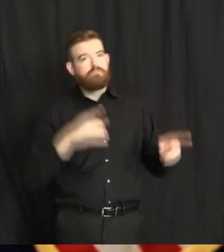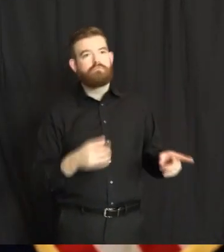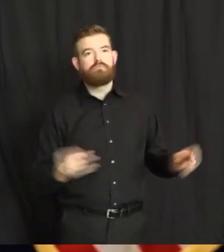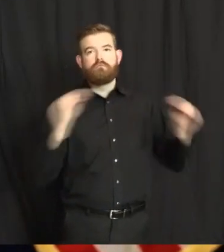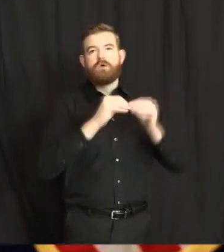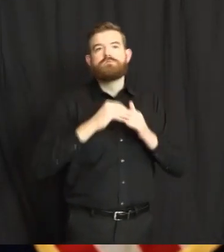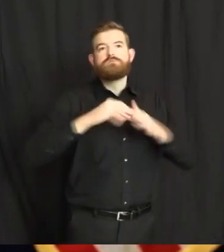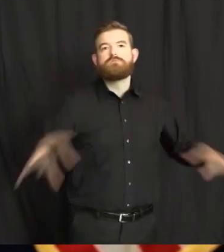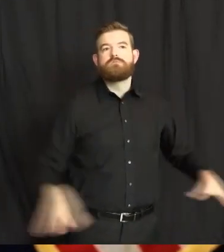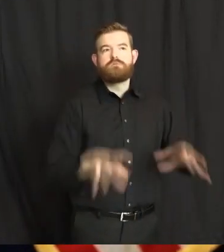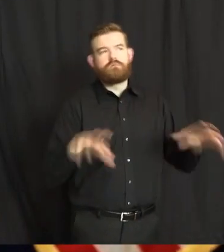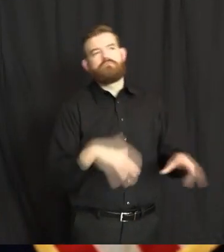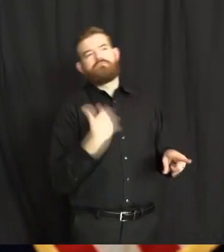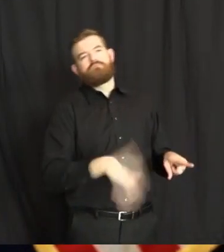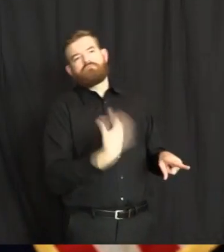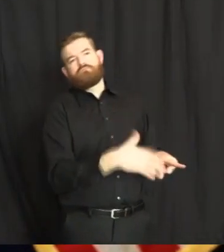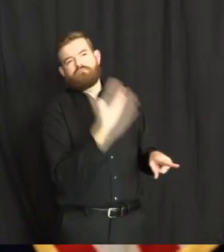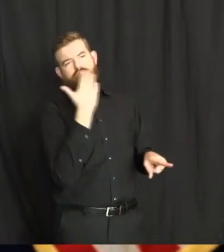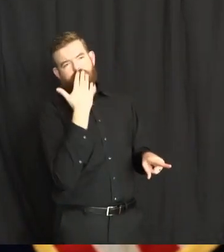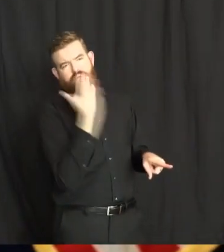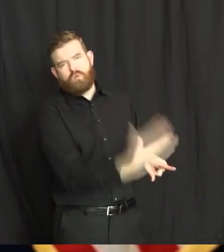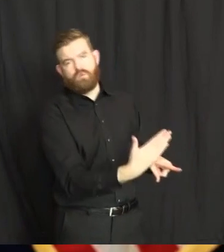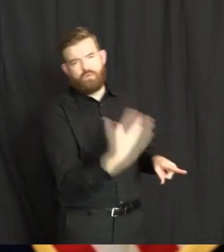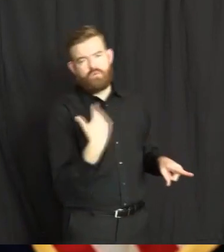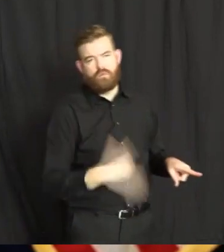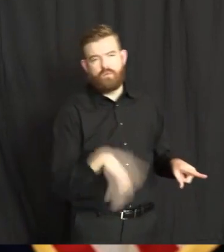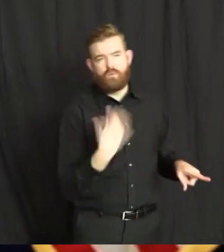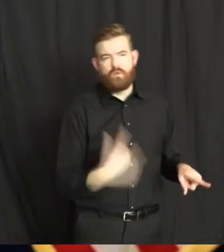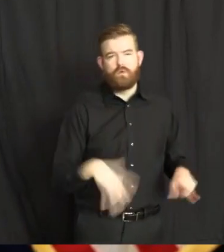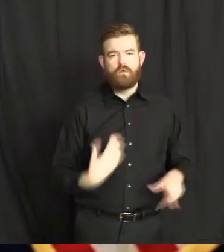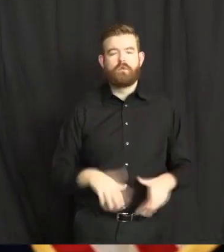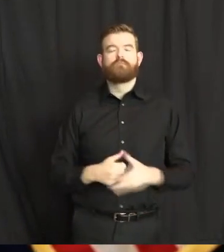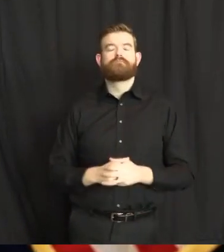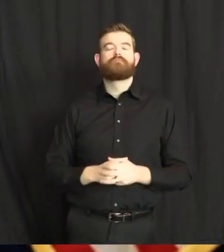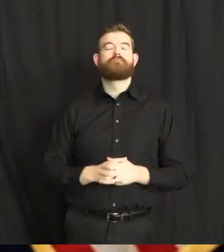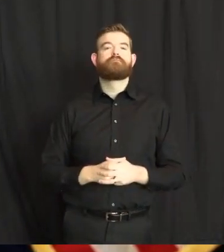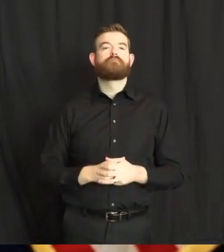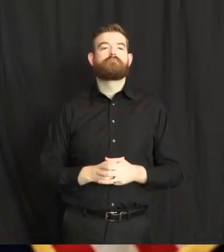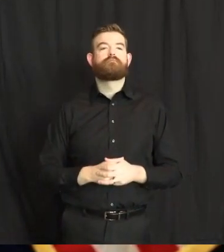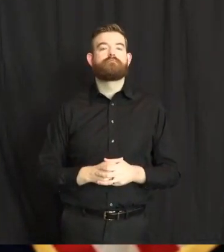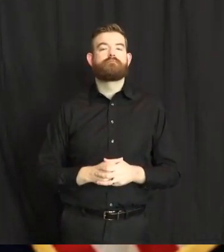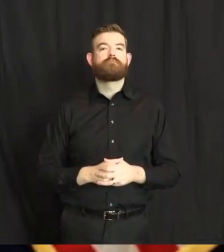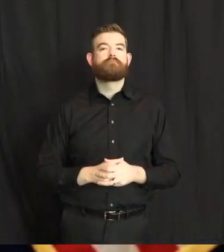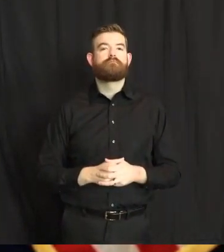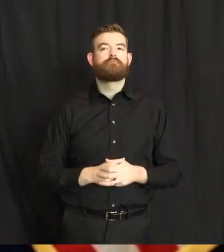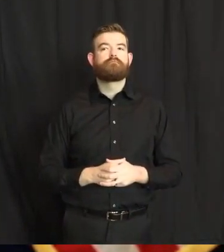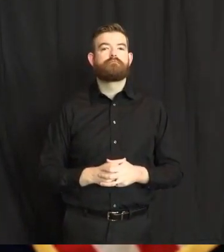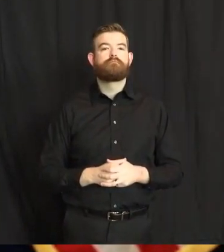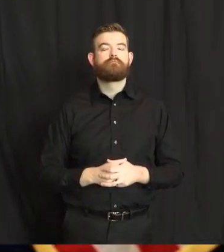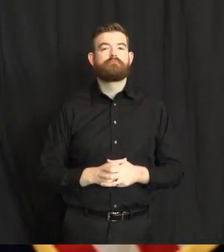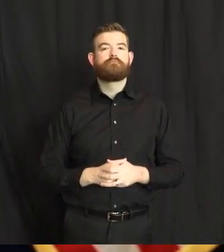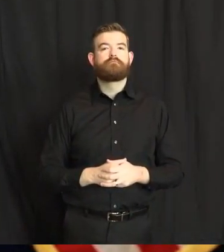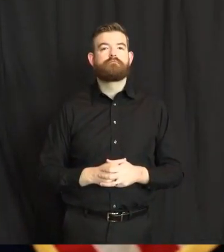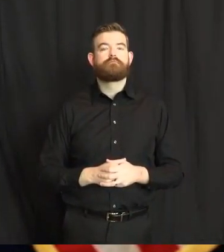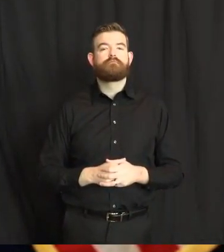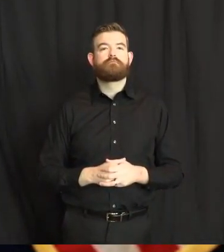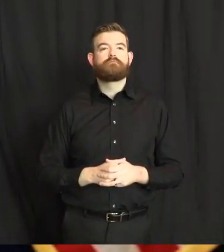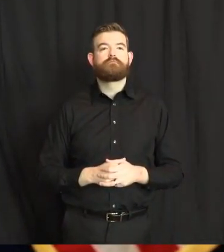the process that will come from the executive order that I signed today, which will, by the way, come to a head to maybe anticipate a